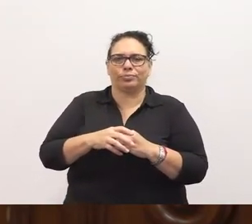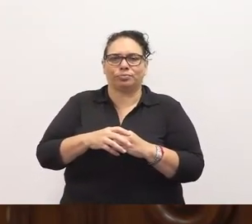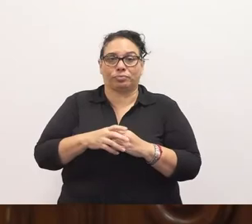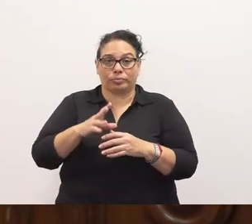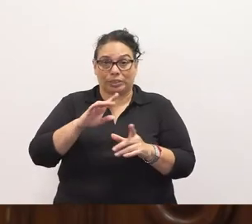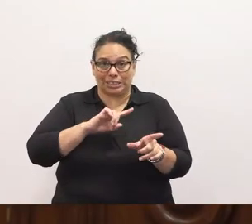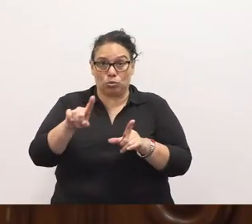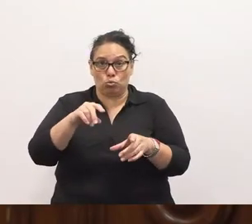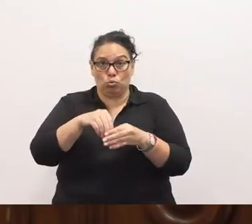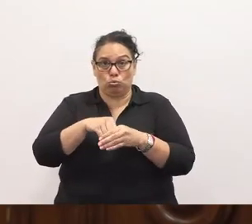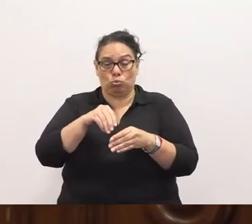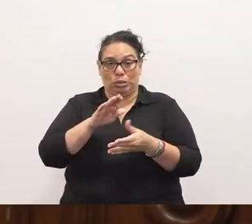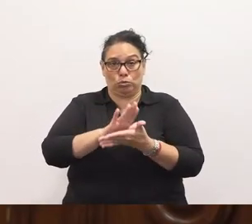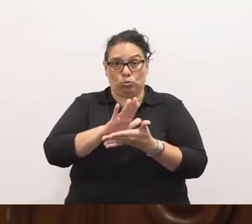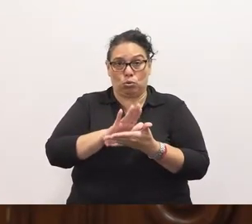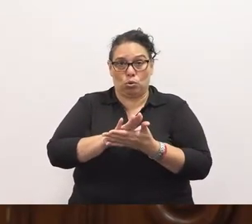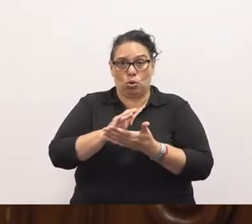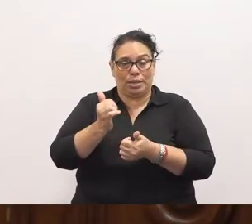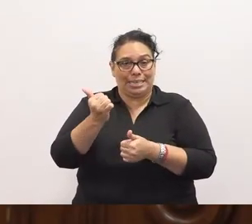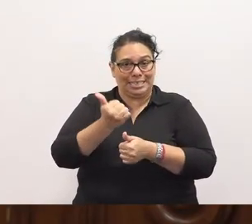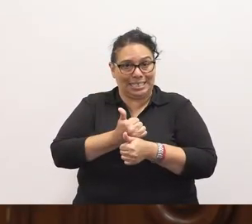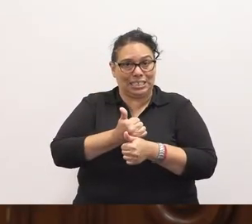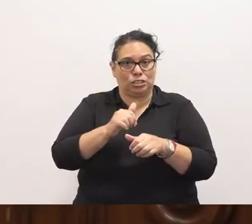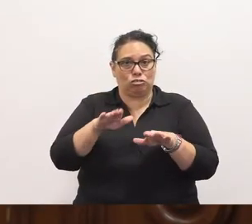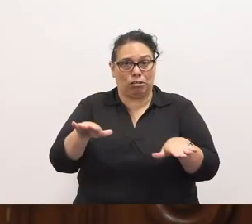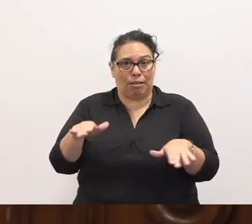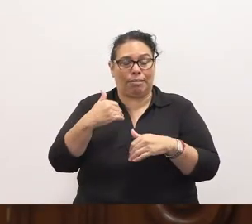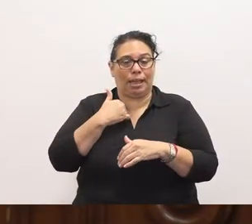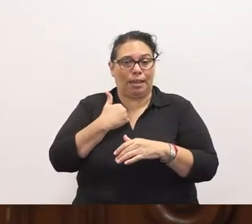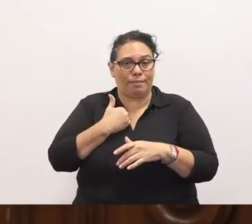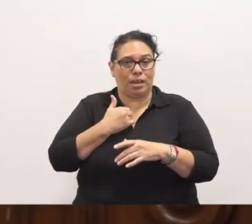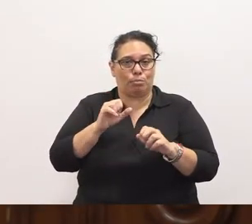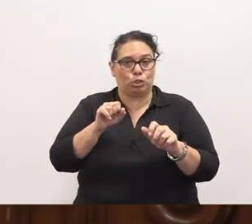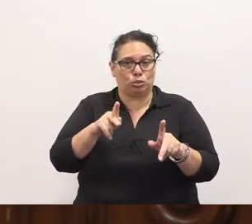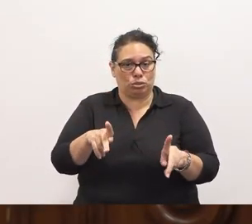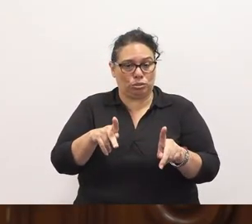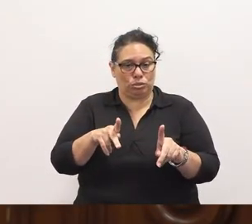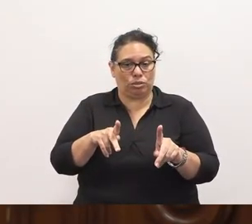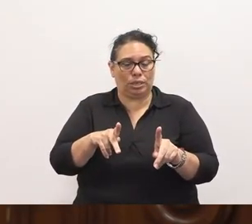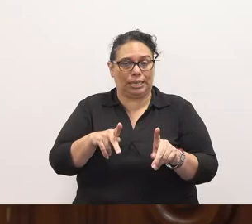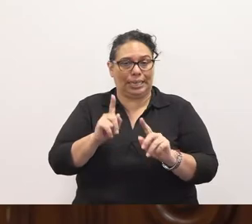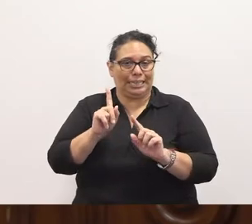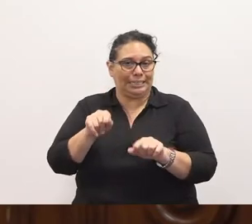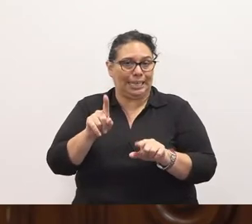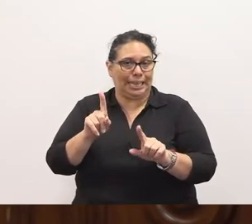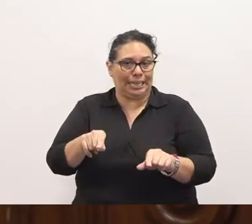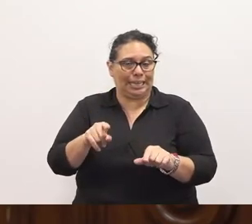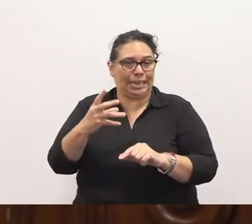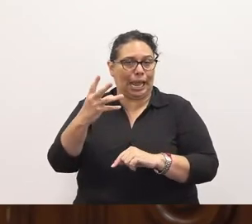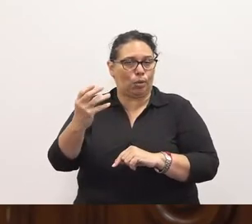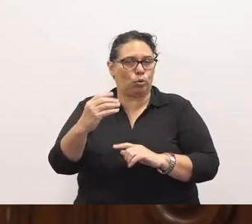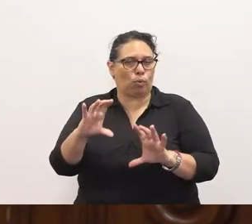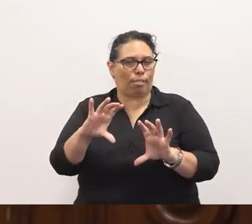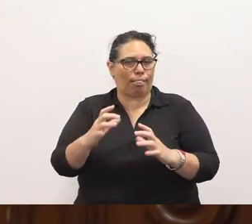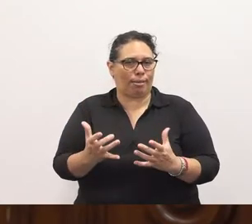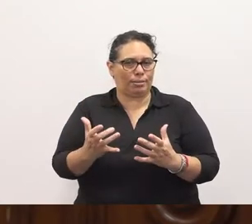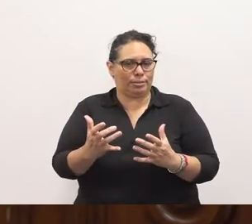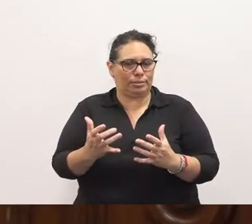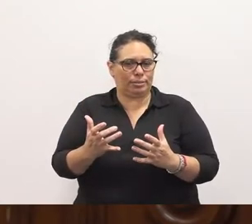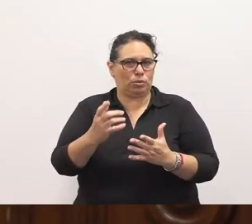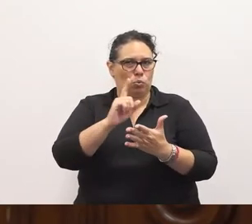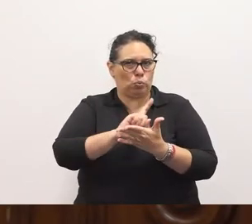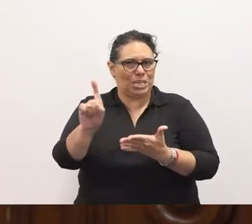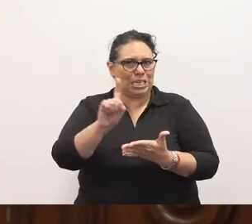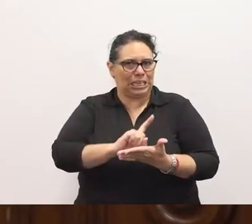school, every child in that school has an opportunity to attend an outdoor class, I think weekly,